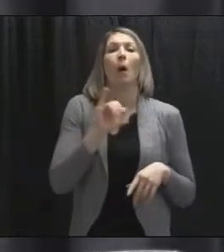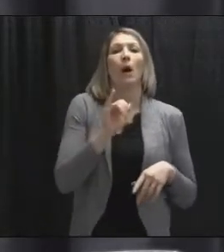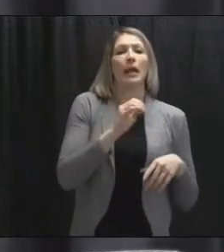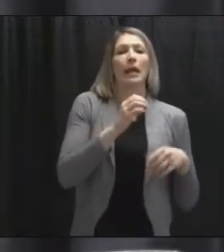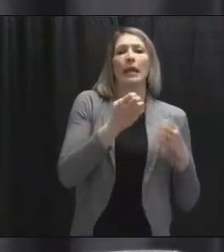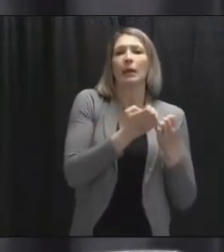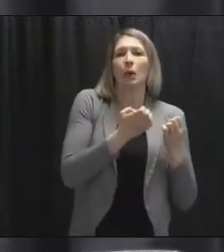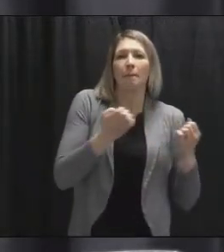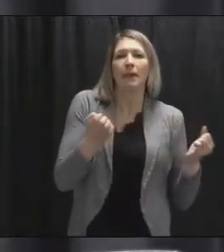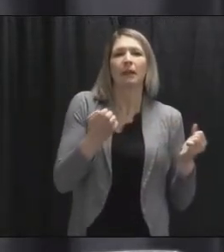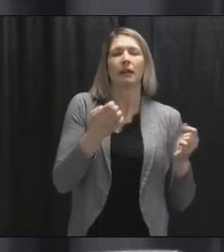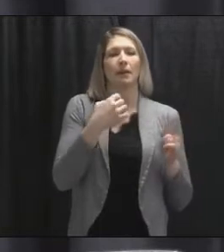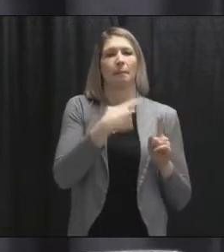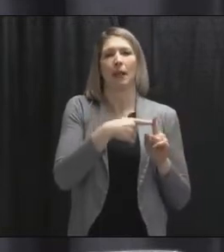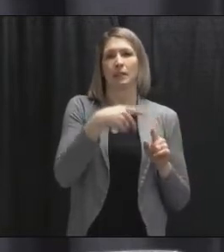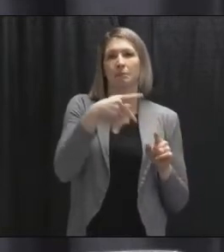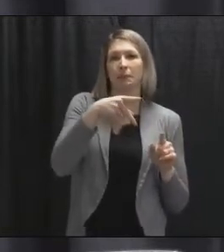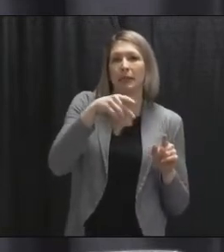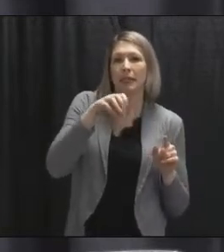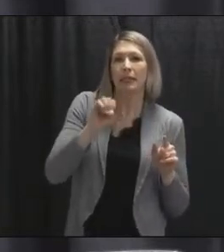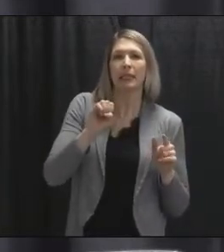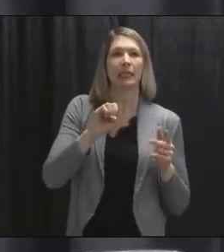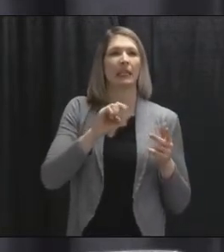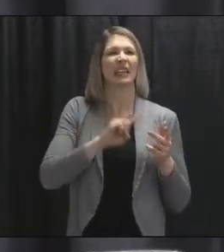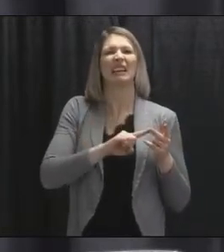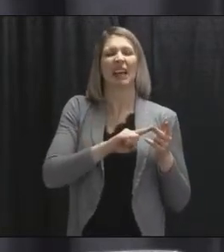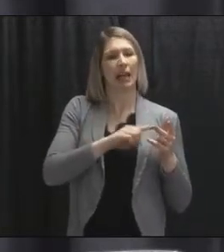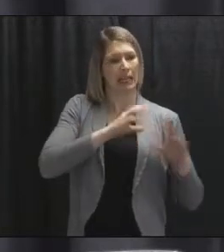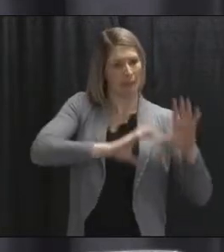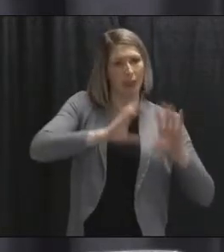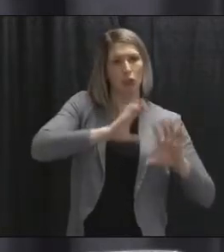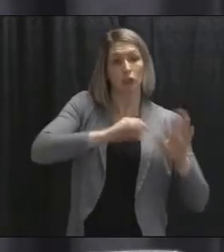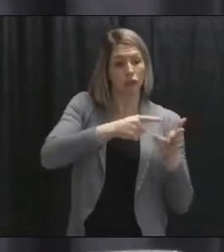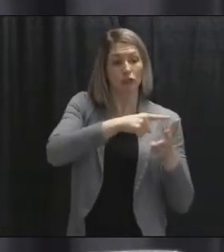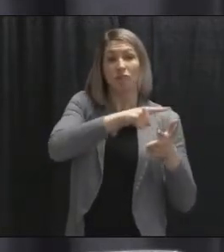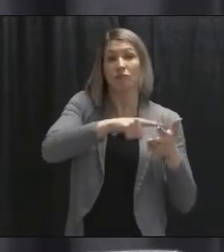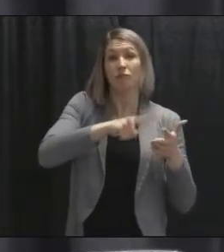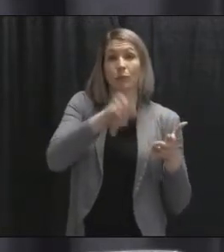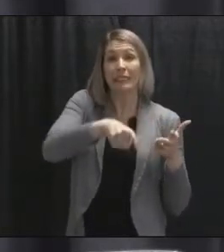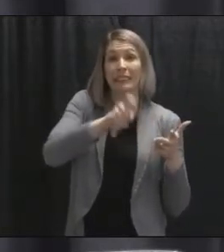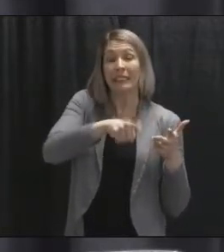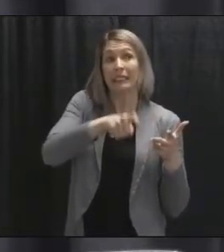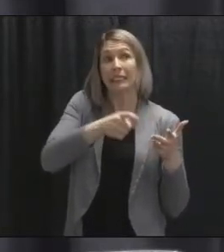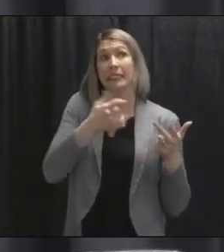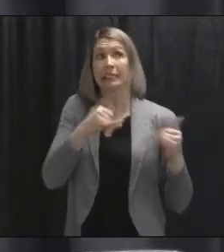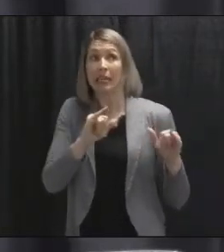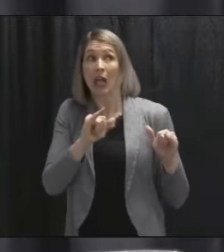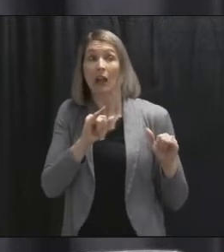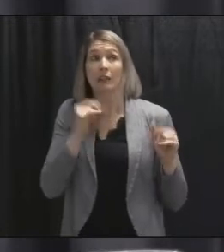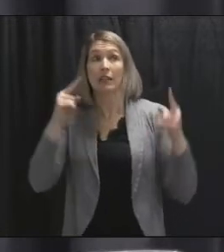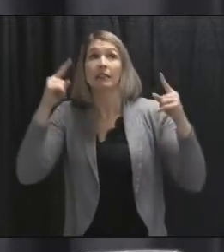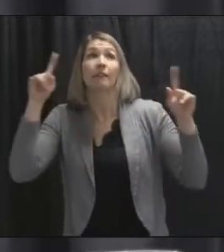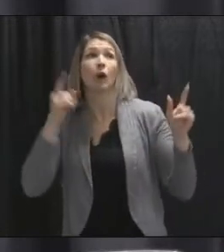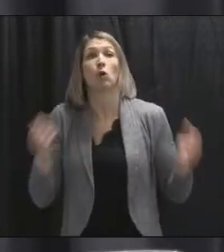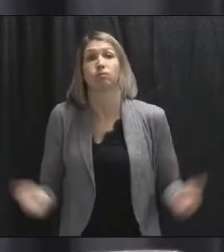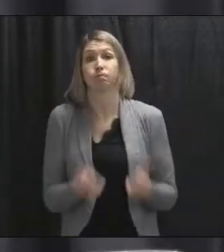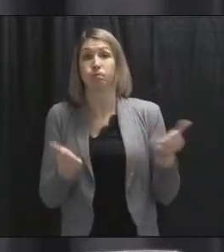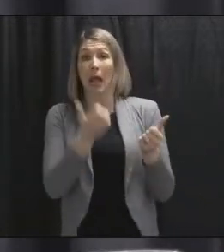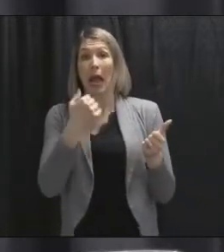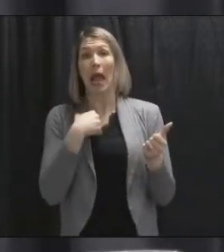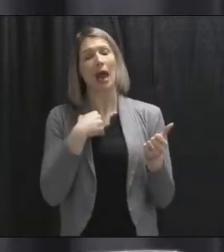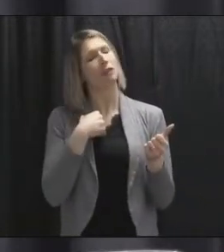the reagents, the PPE, is still something of a challenge. And until those cargoes have been inspected and are divvied